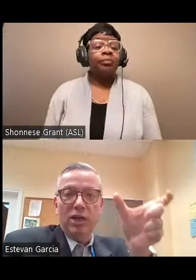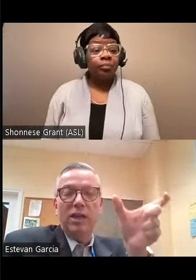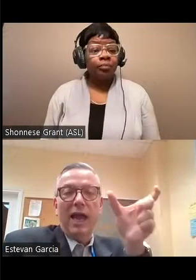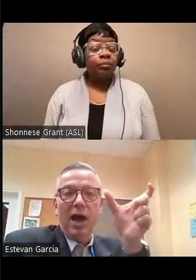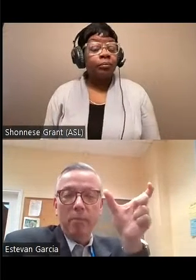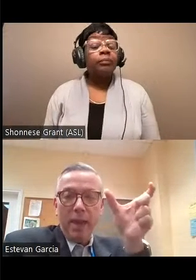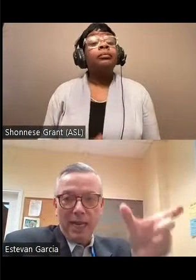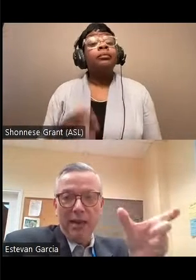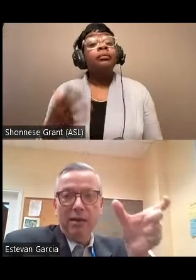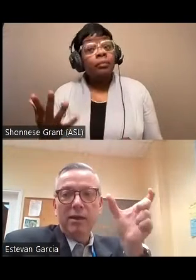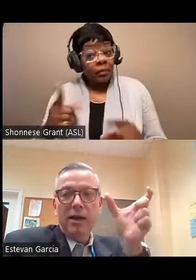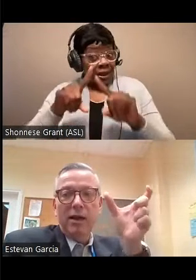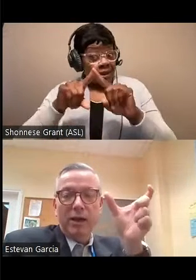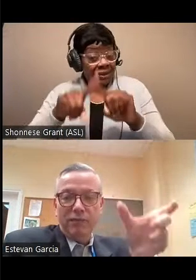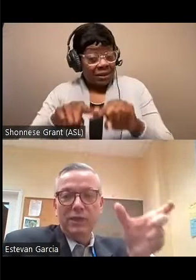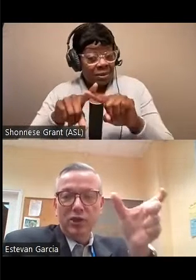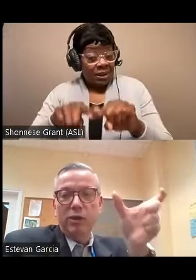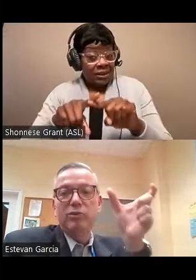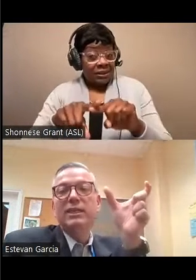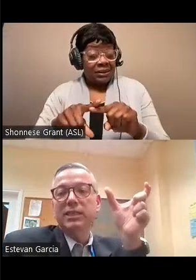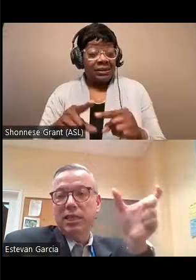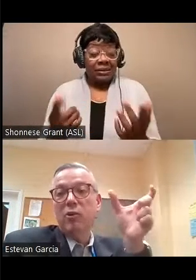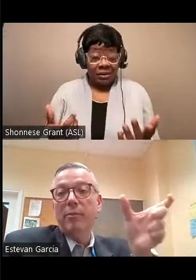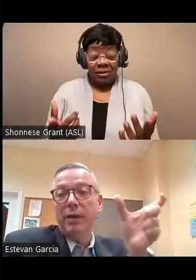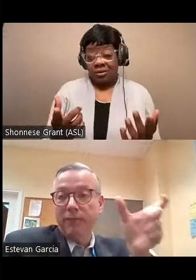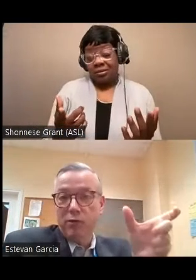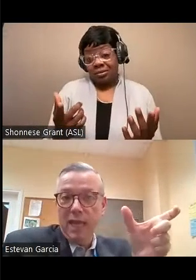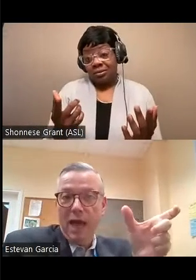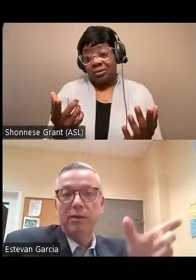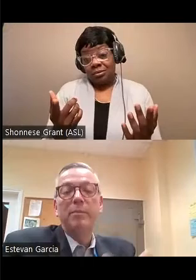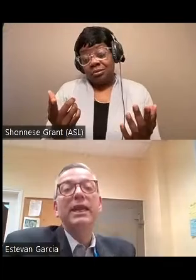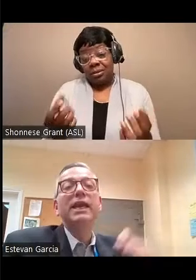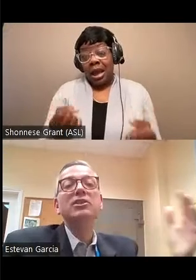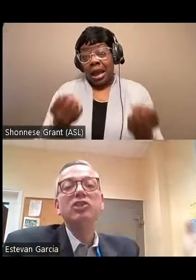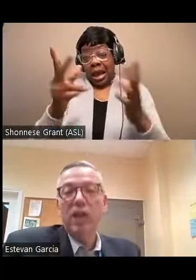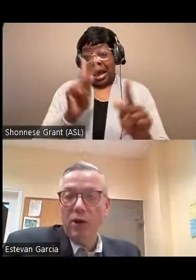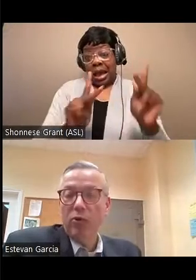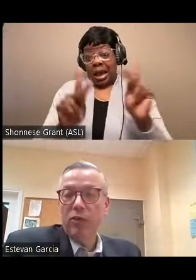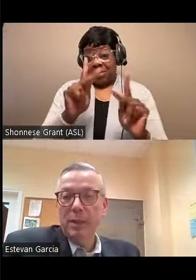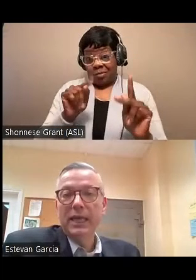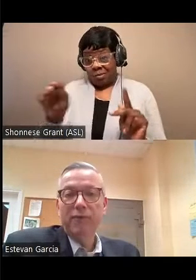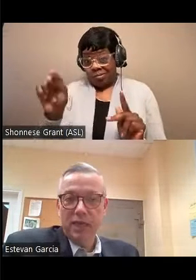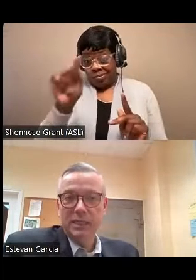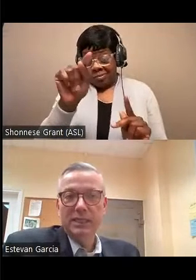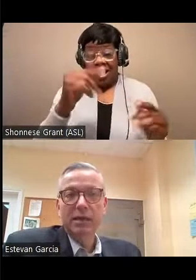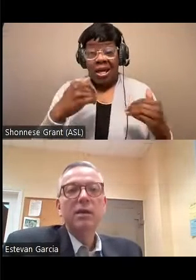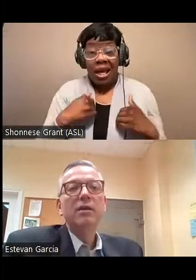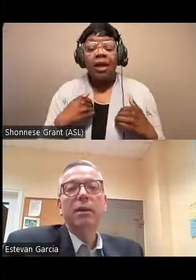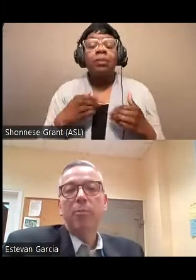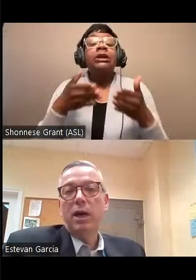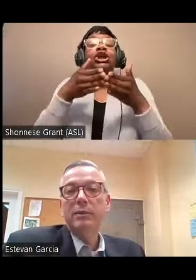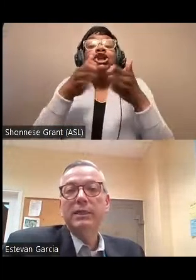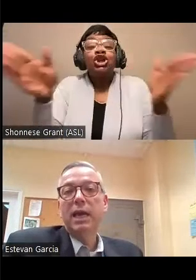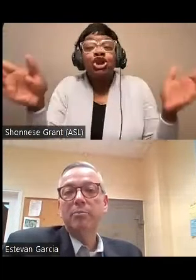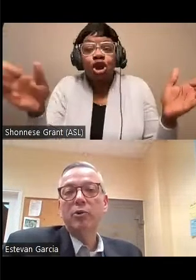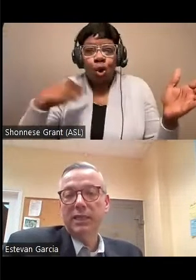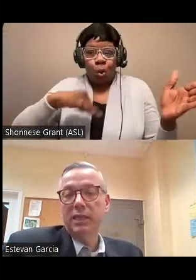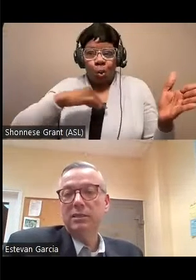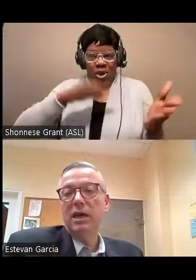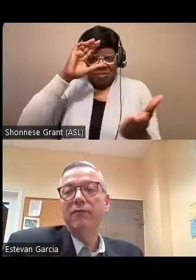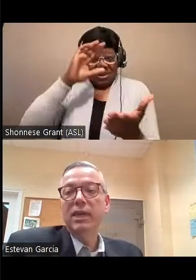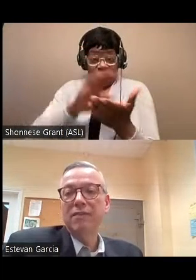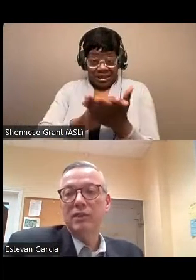depends on how many, what definition we're using to tell you how many folks have it. But in general, the belief is that approximately